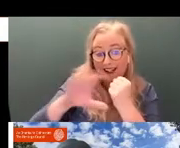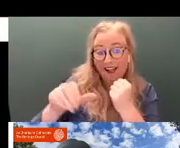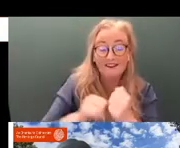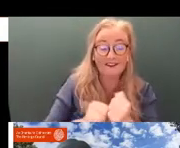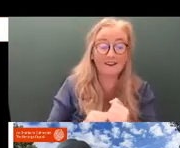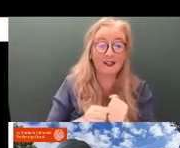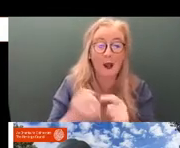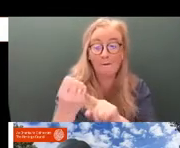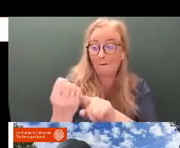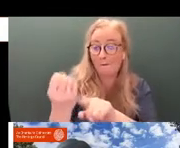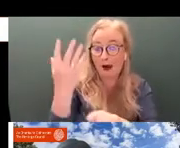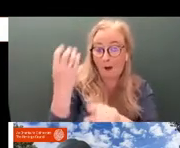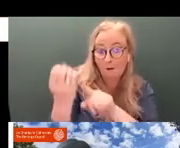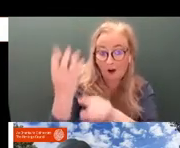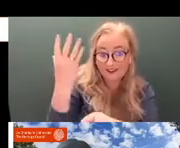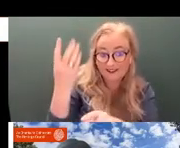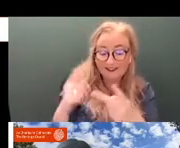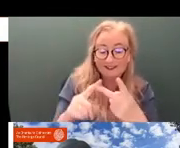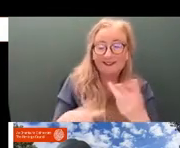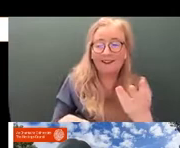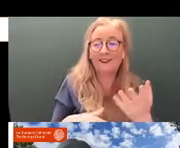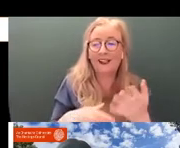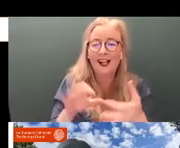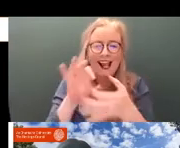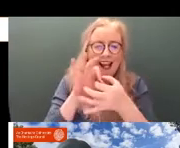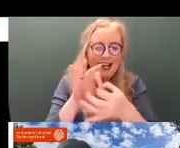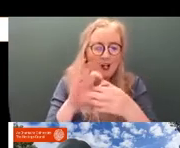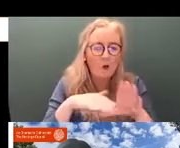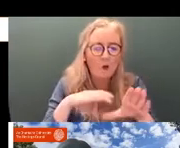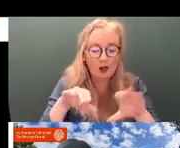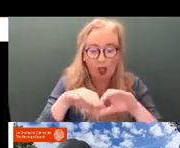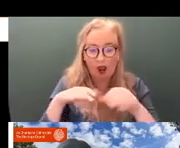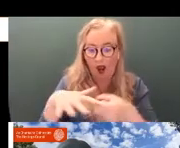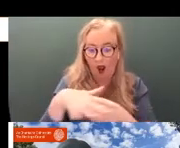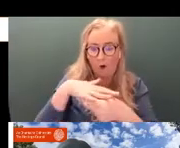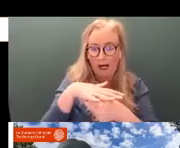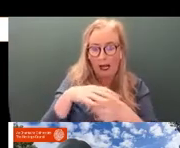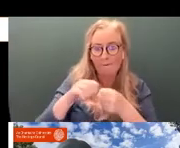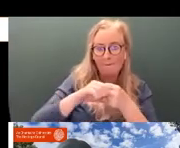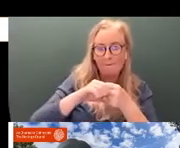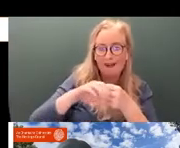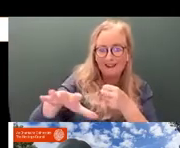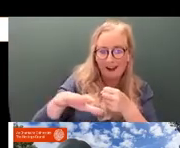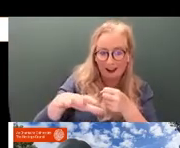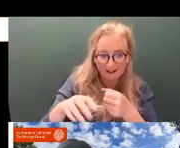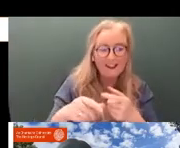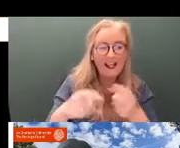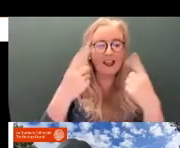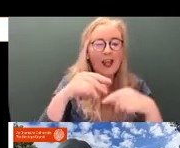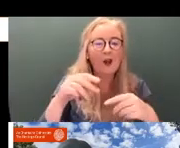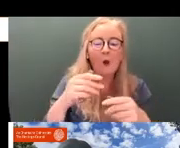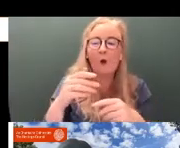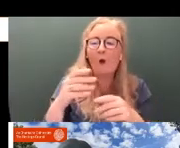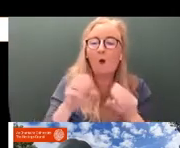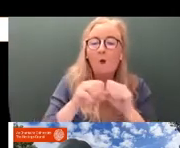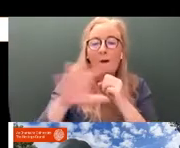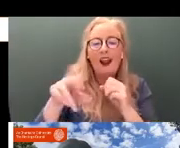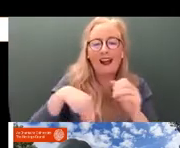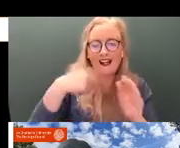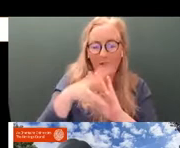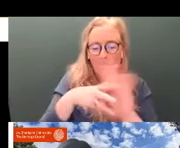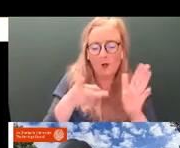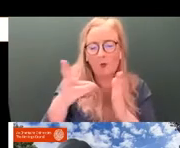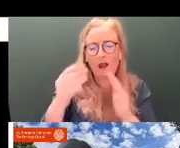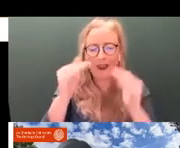presentation and you might engage with your local media. And one of our webinars next week will actually go through